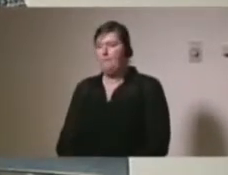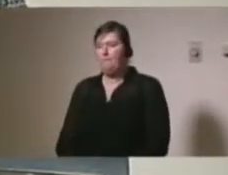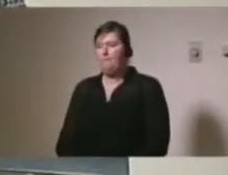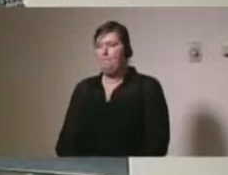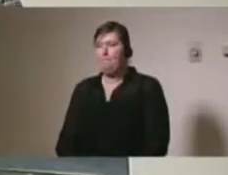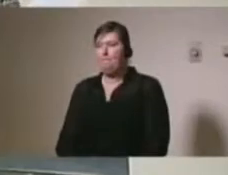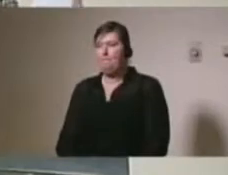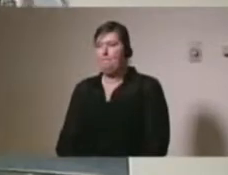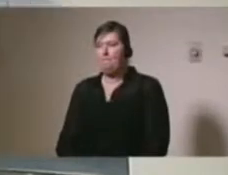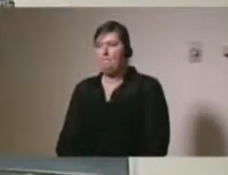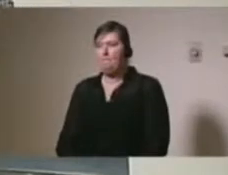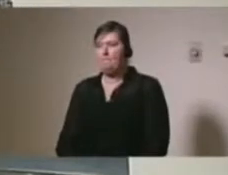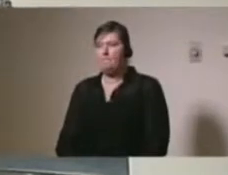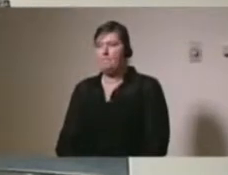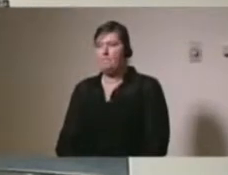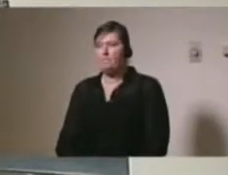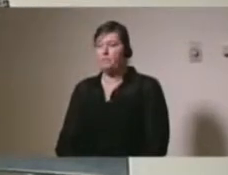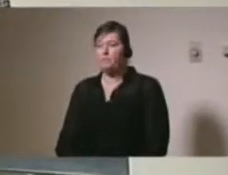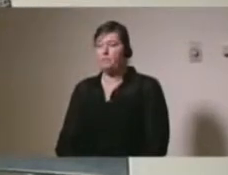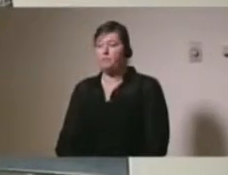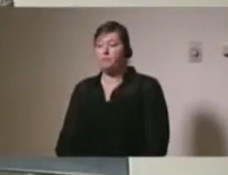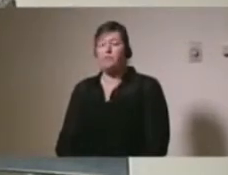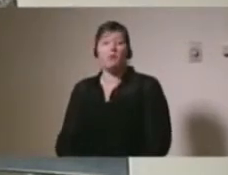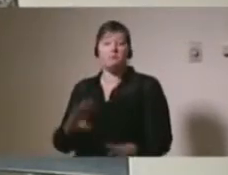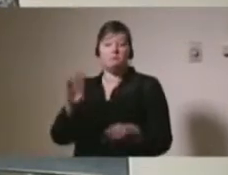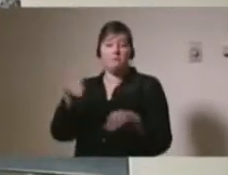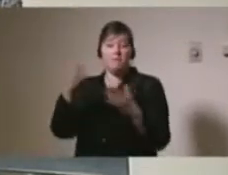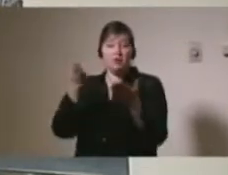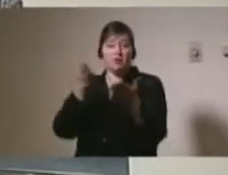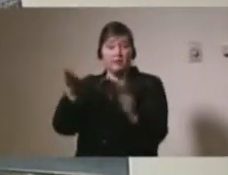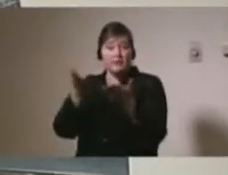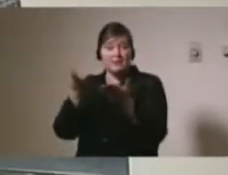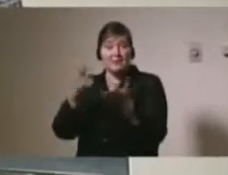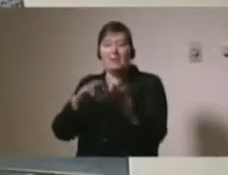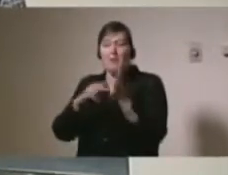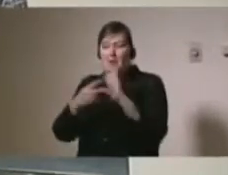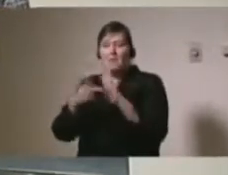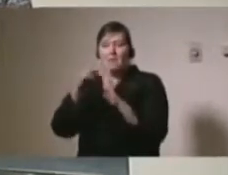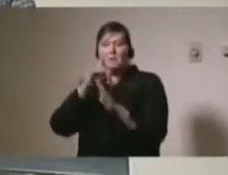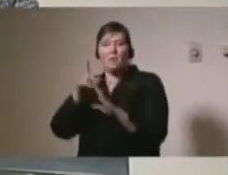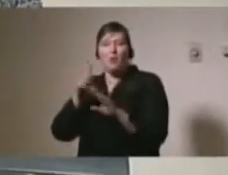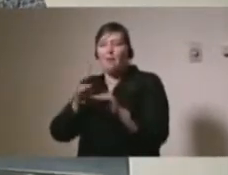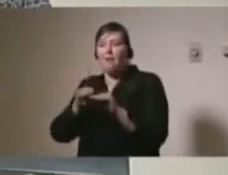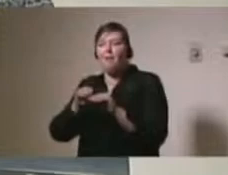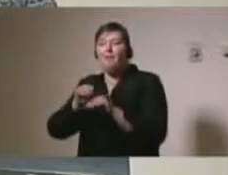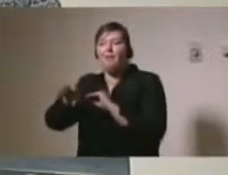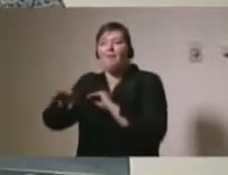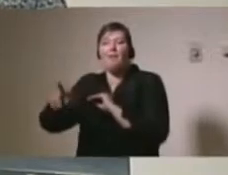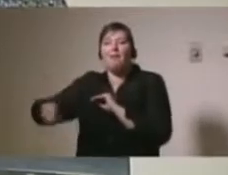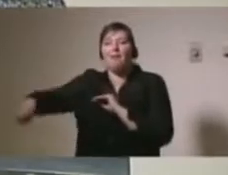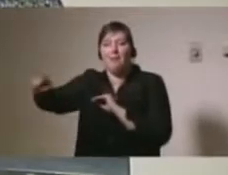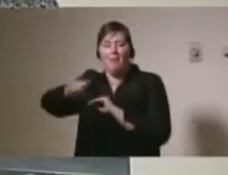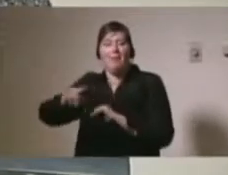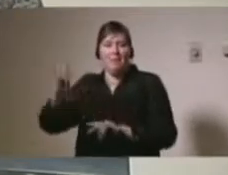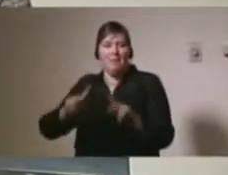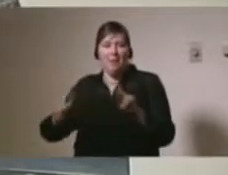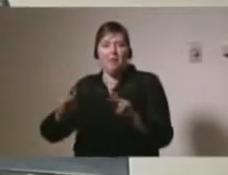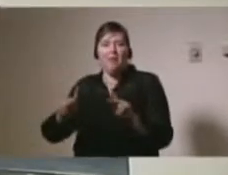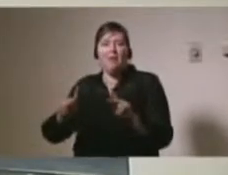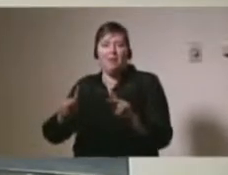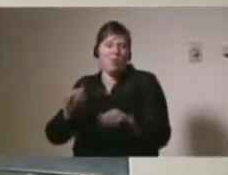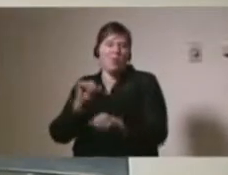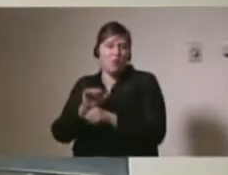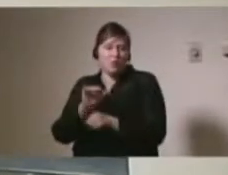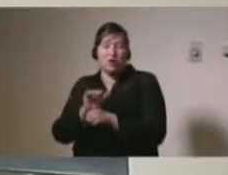This will have an impact on our members, and so the union will have to be very vigilant. Here I can